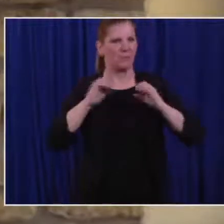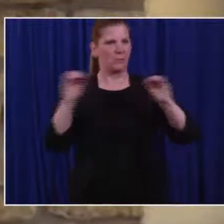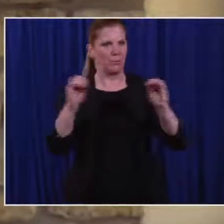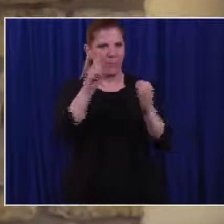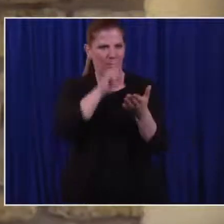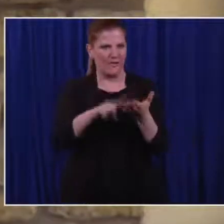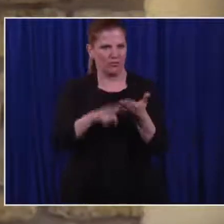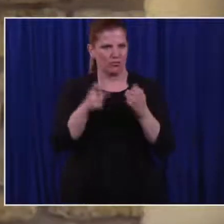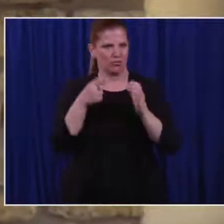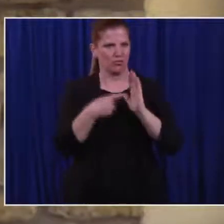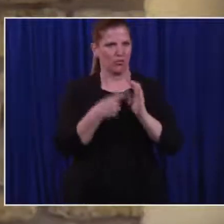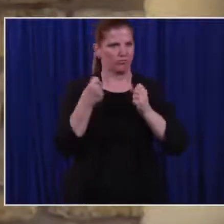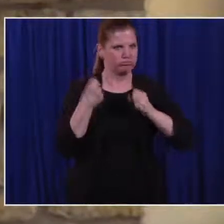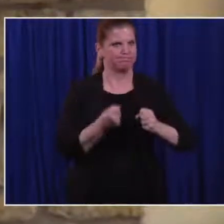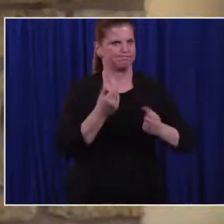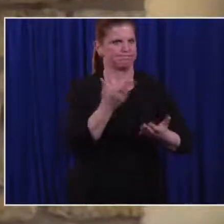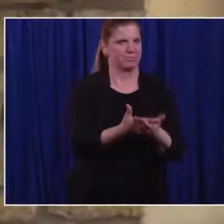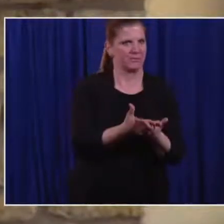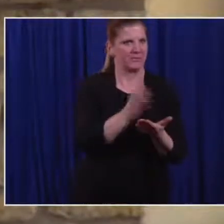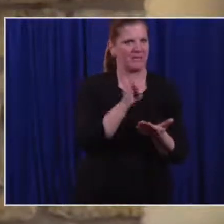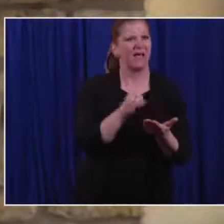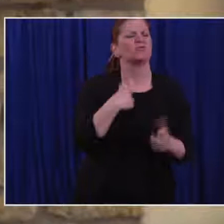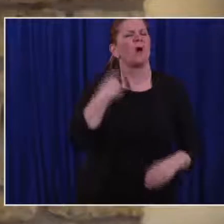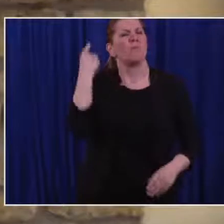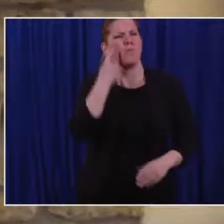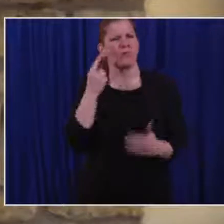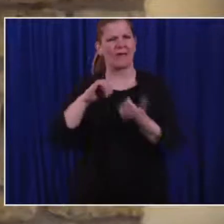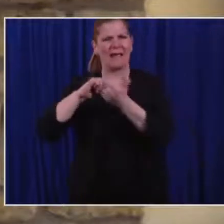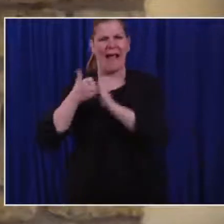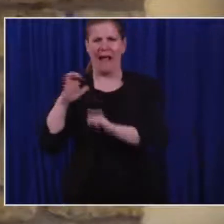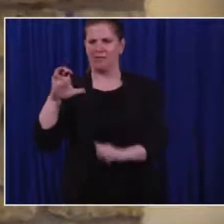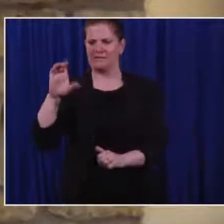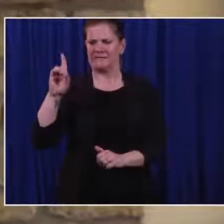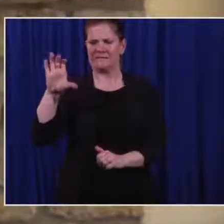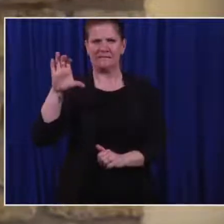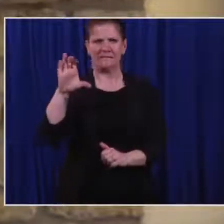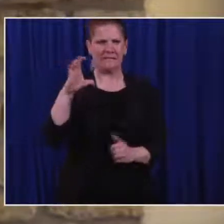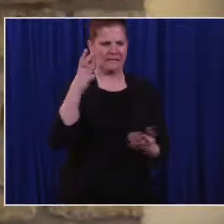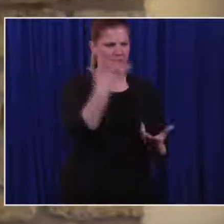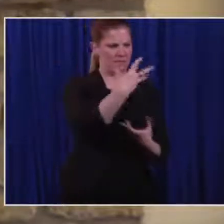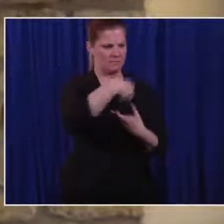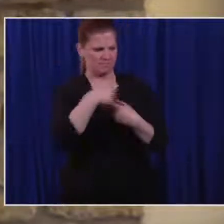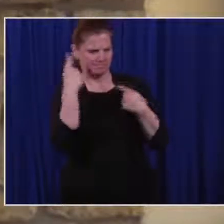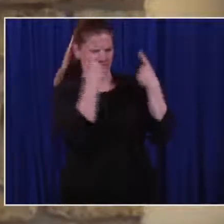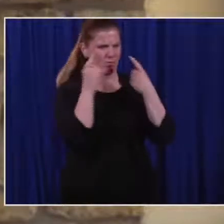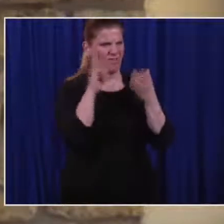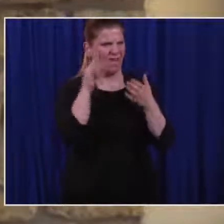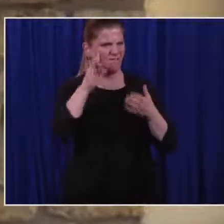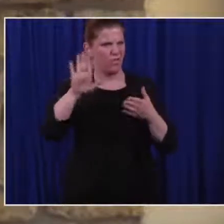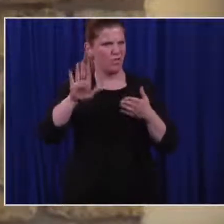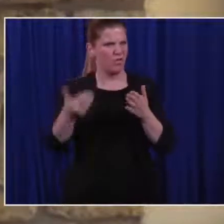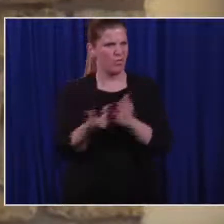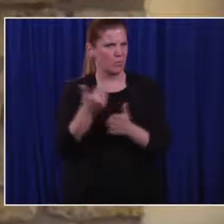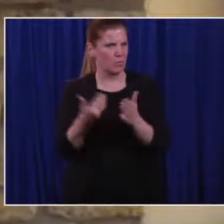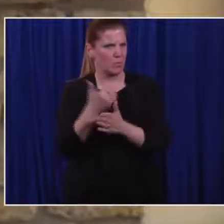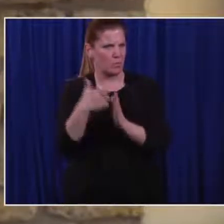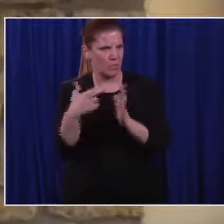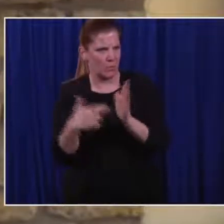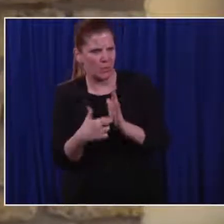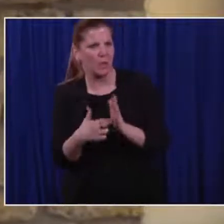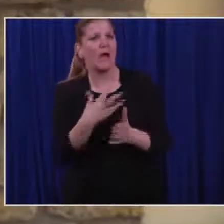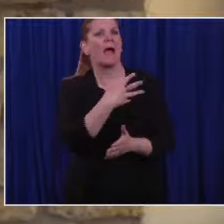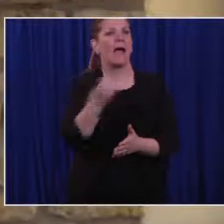inside if you're vaccinated. And then would you be open to consider region by region lifting of restrictions, or must it be statewide